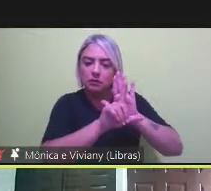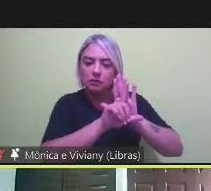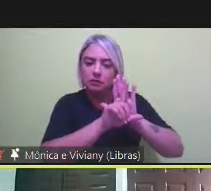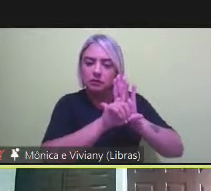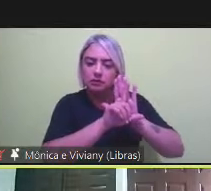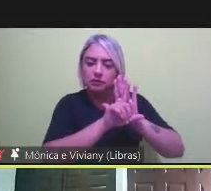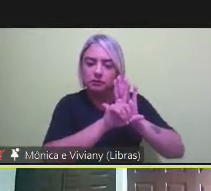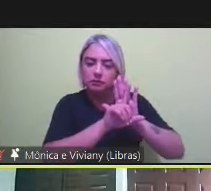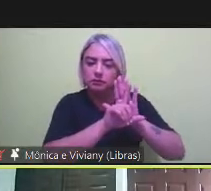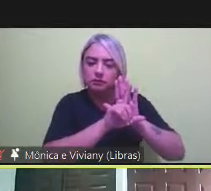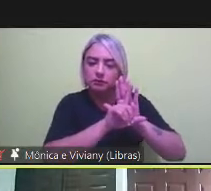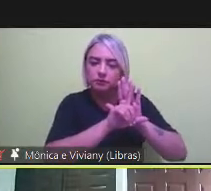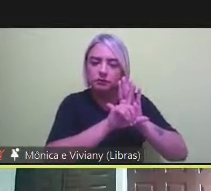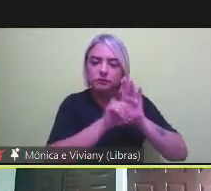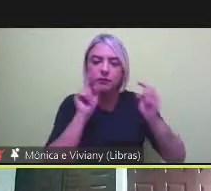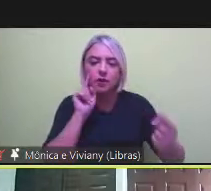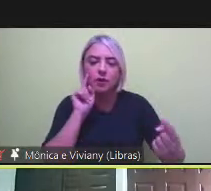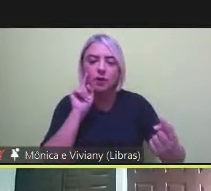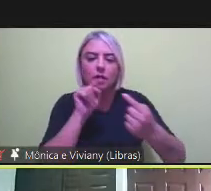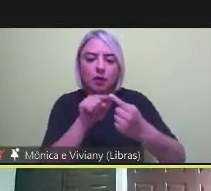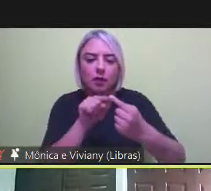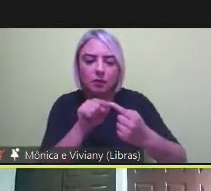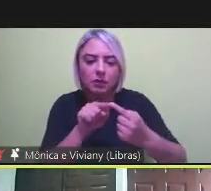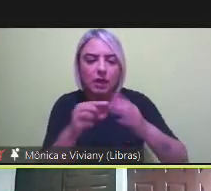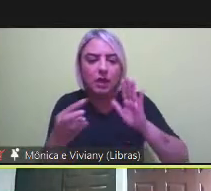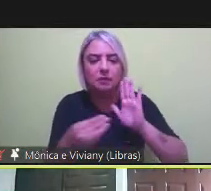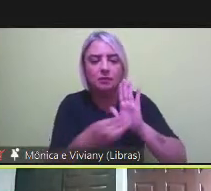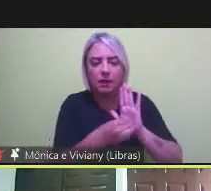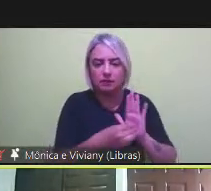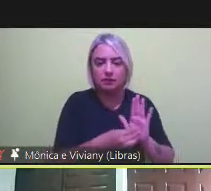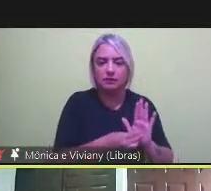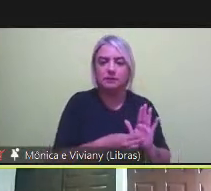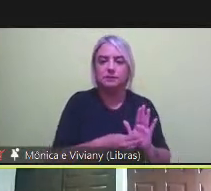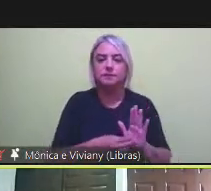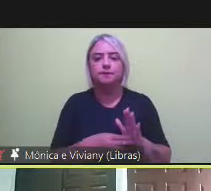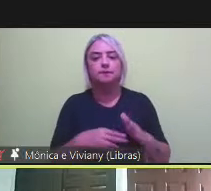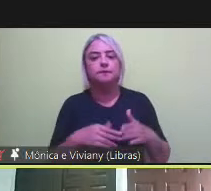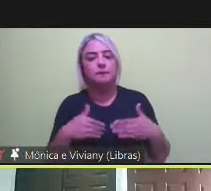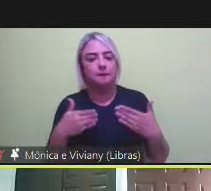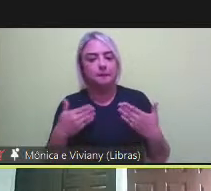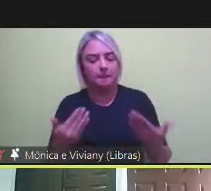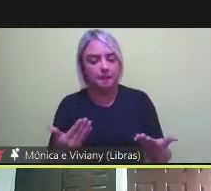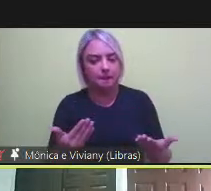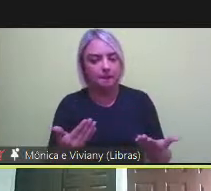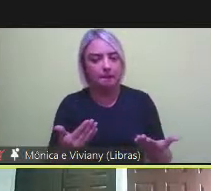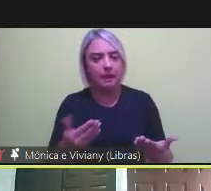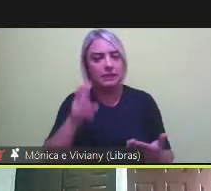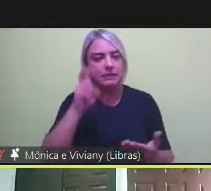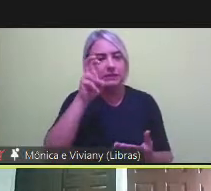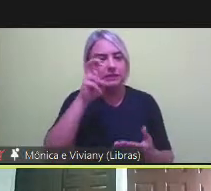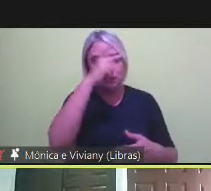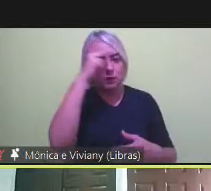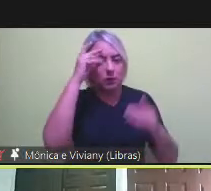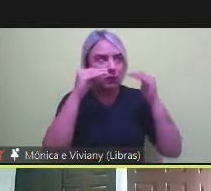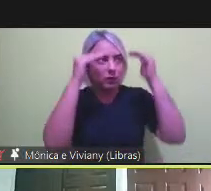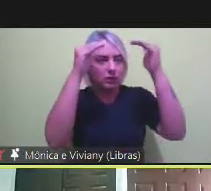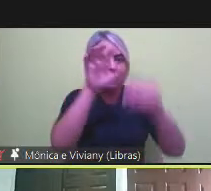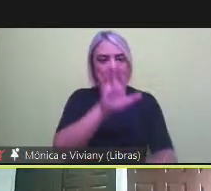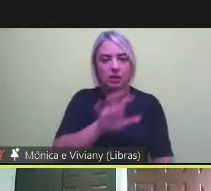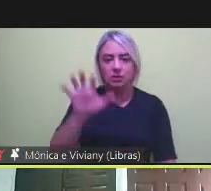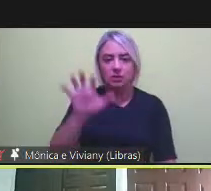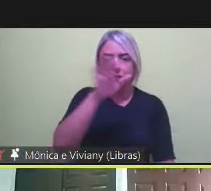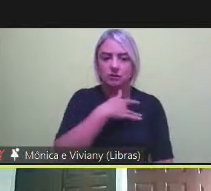executed. There are 5 regional health authorities, and you can see them marked out